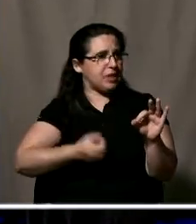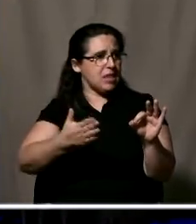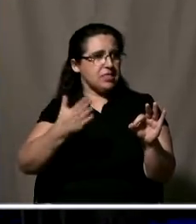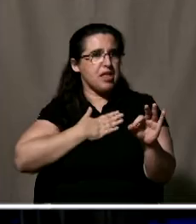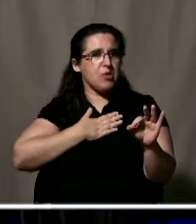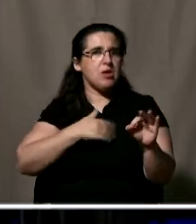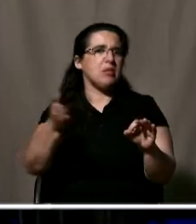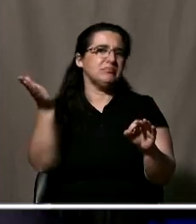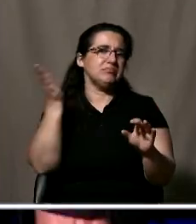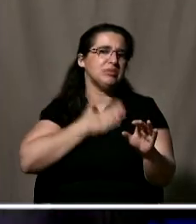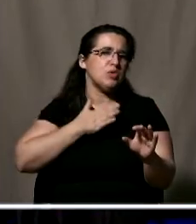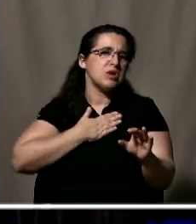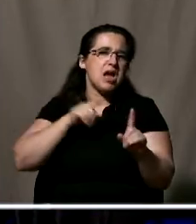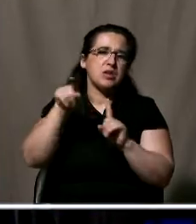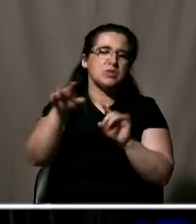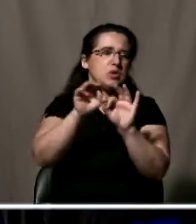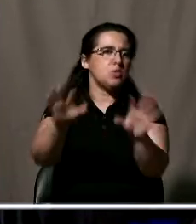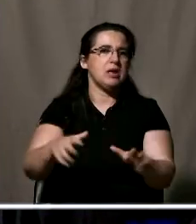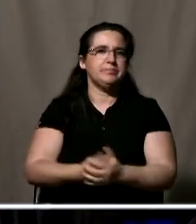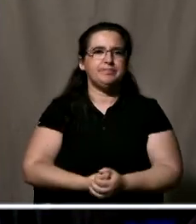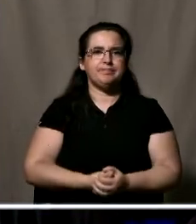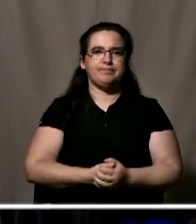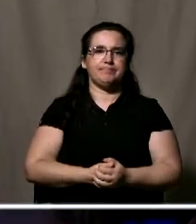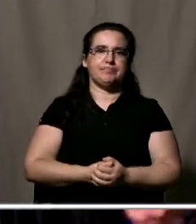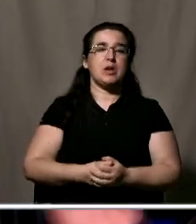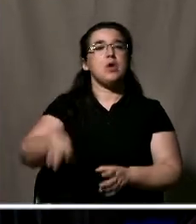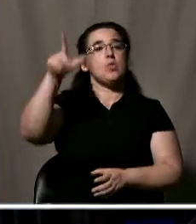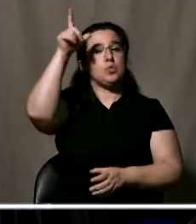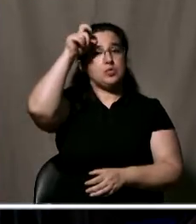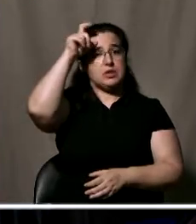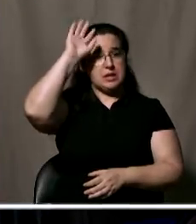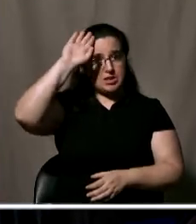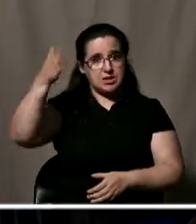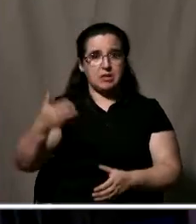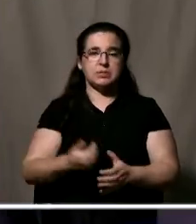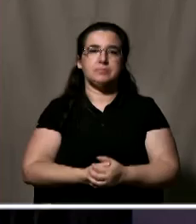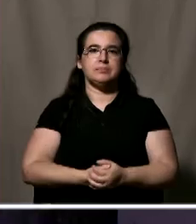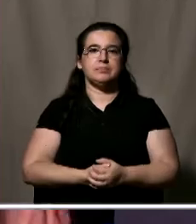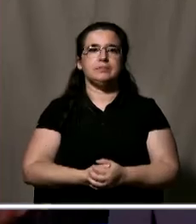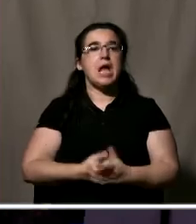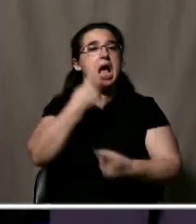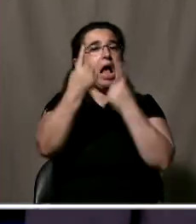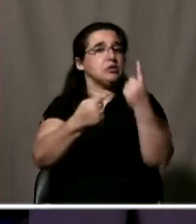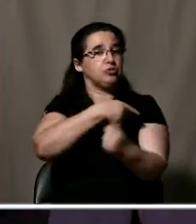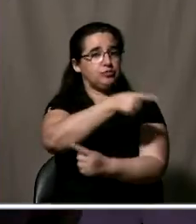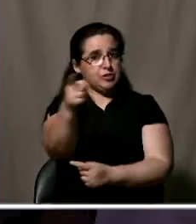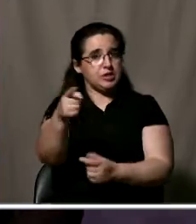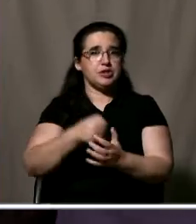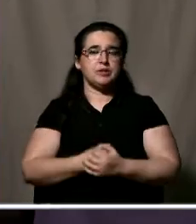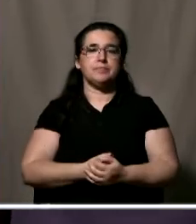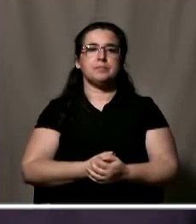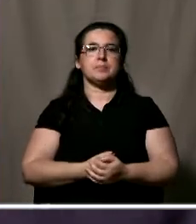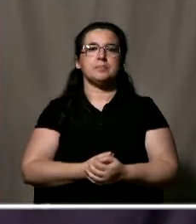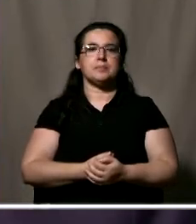pessoas. Now I'll tell you something. Eu vou dizer-vos uma coisa. The devil knows, o diabo sabe, that some of you, que alguns de vocês,